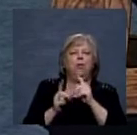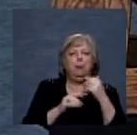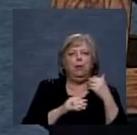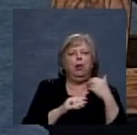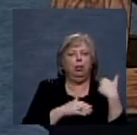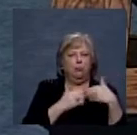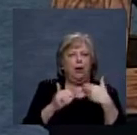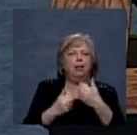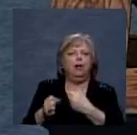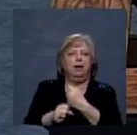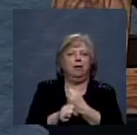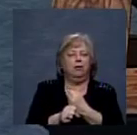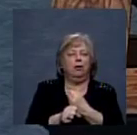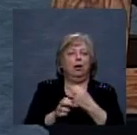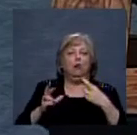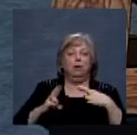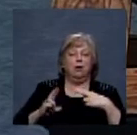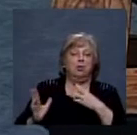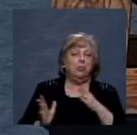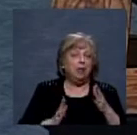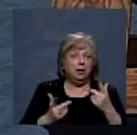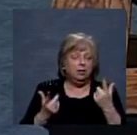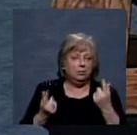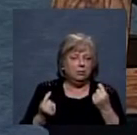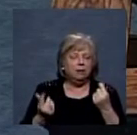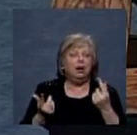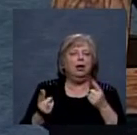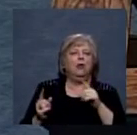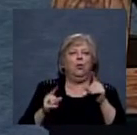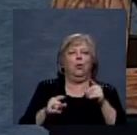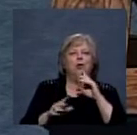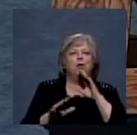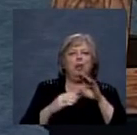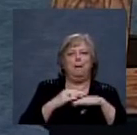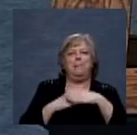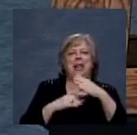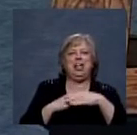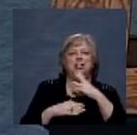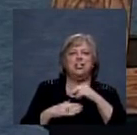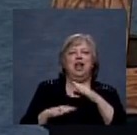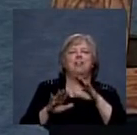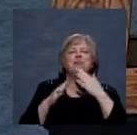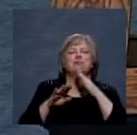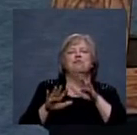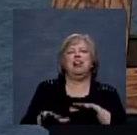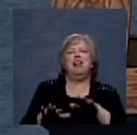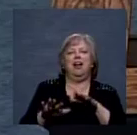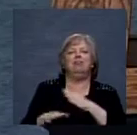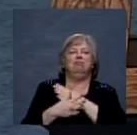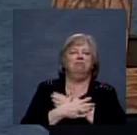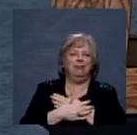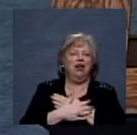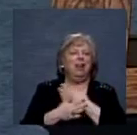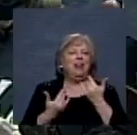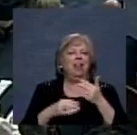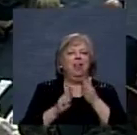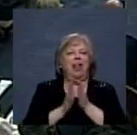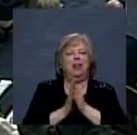retirement include eventually traveling to the beach and relaxing. At this time, let me ask Chief Kenton Buckner to come forward.